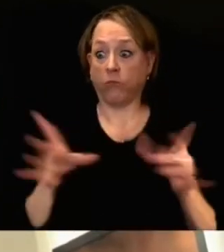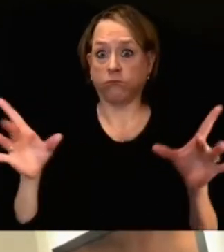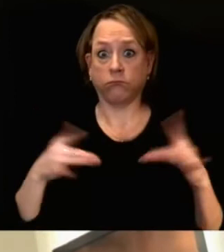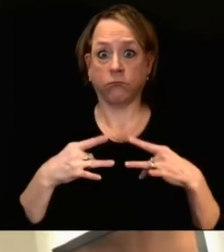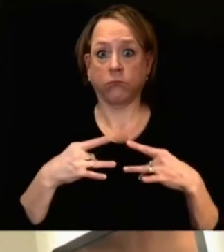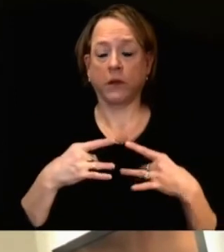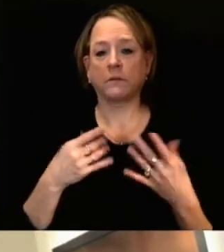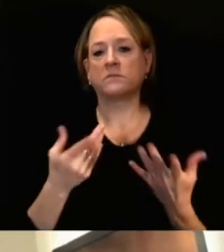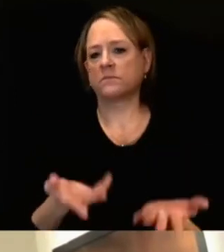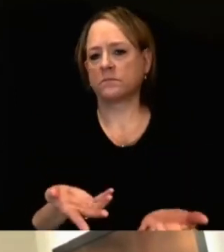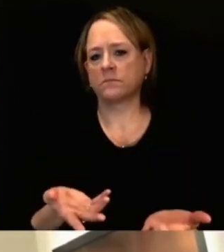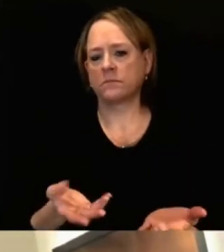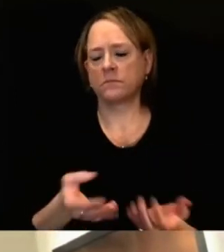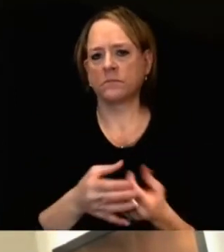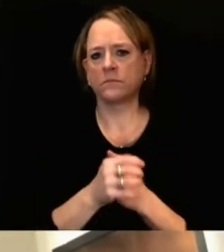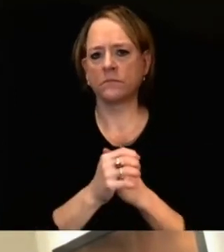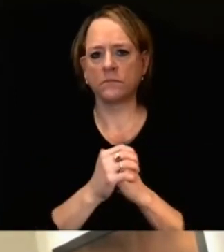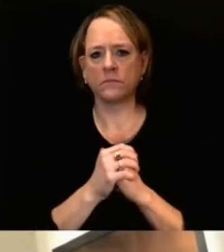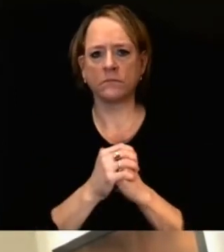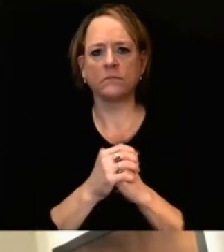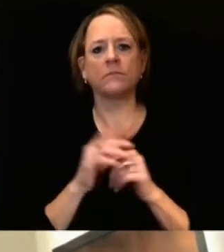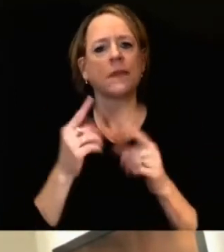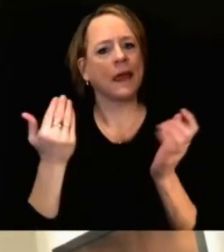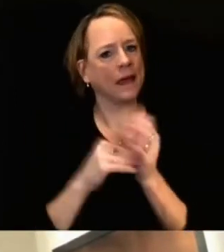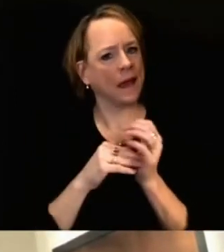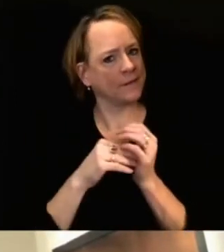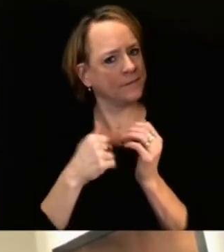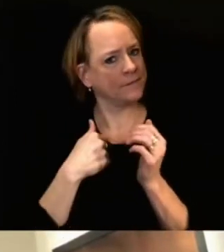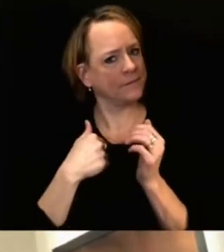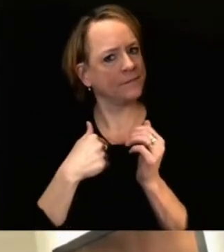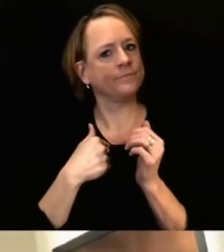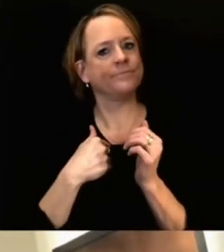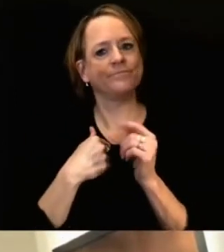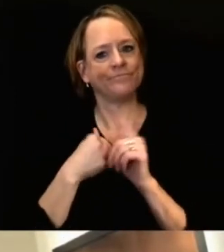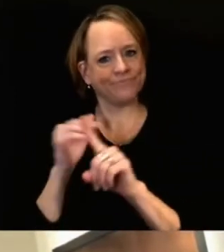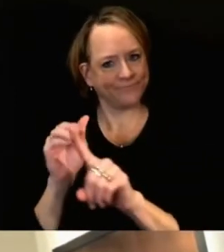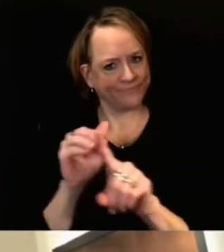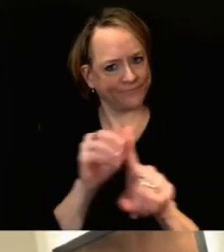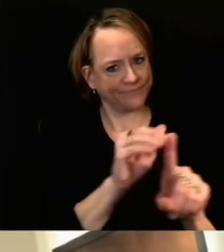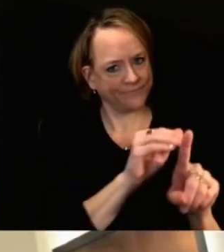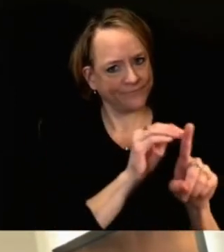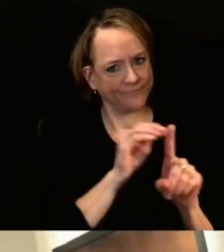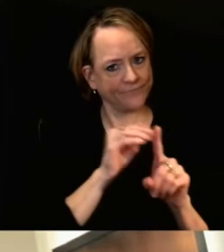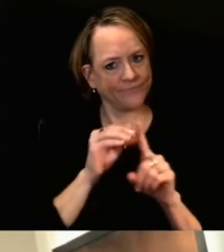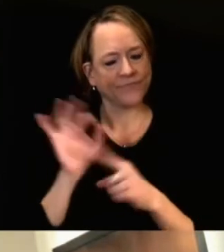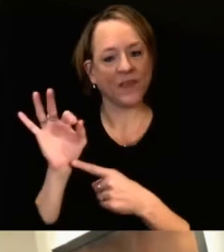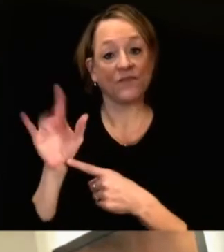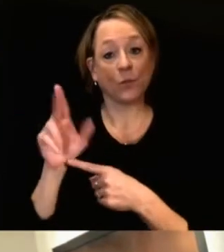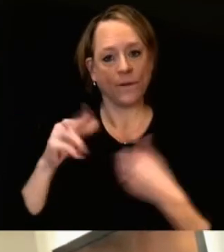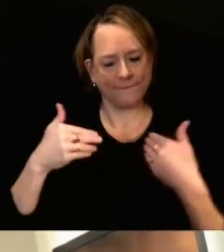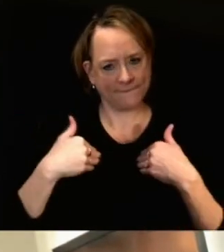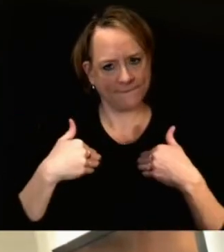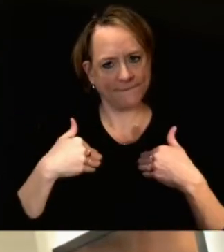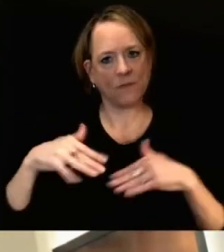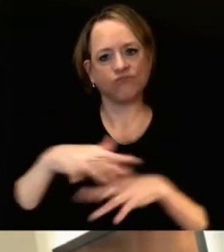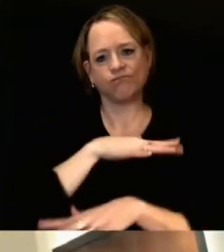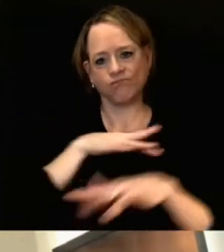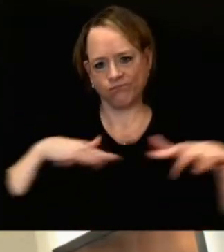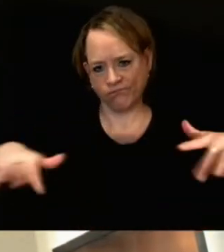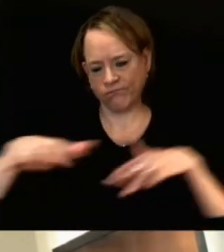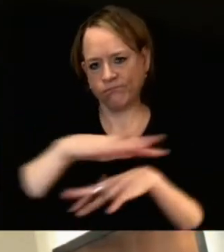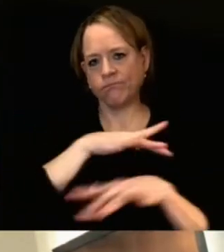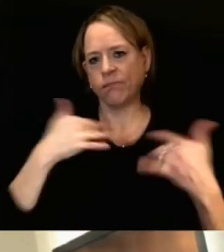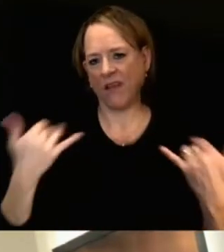as well, is transmitted through similar routes as COVID, and it is preventable with